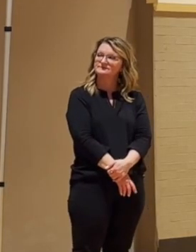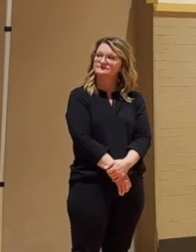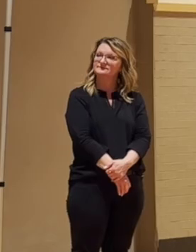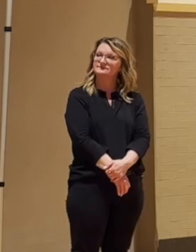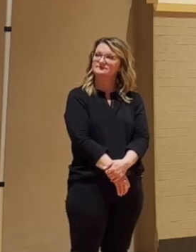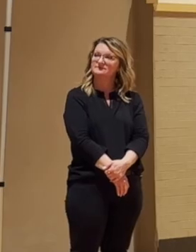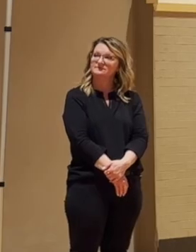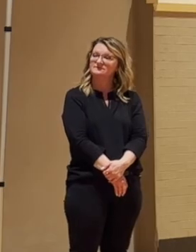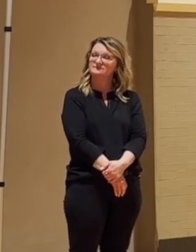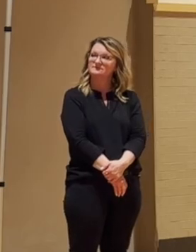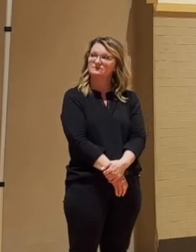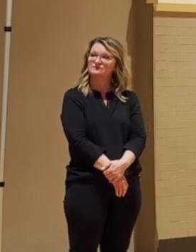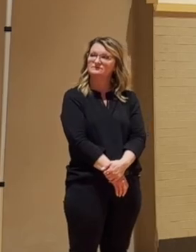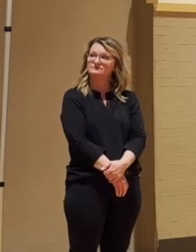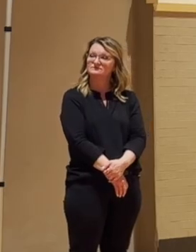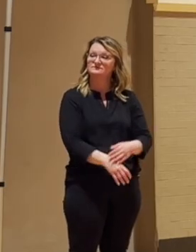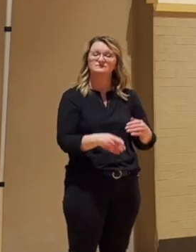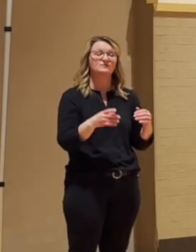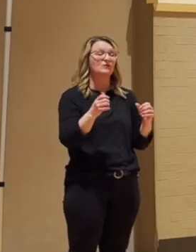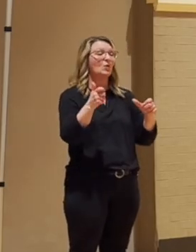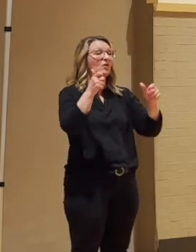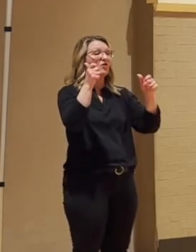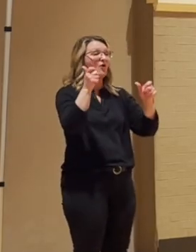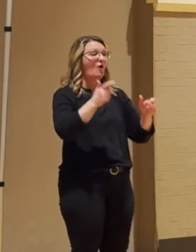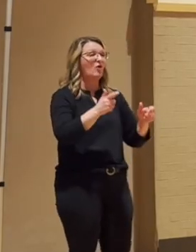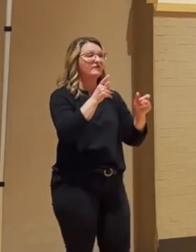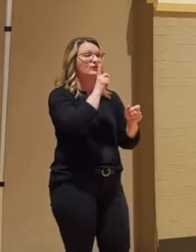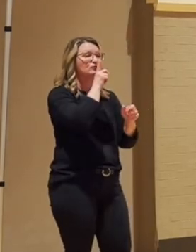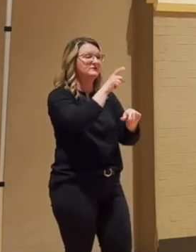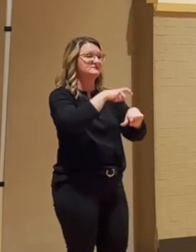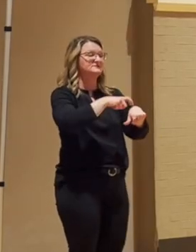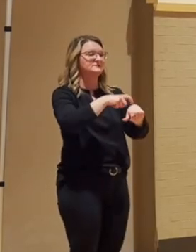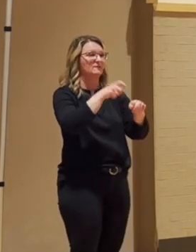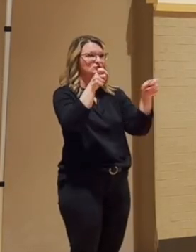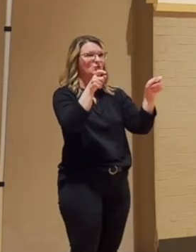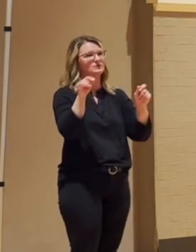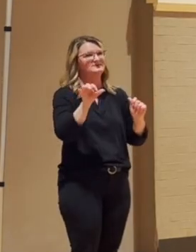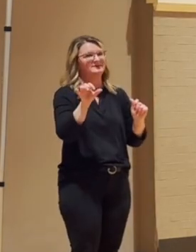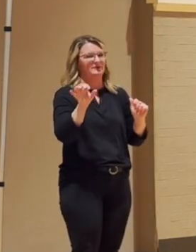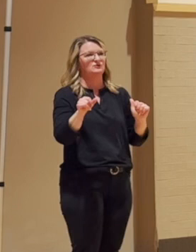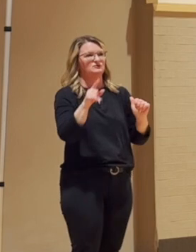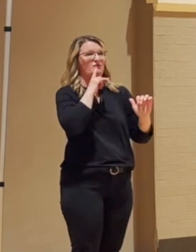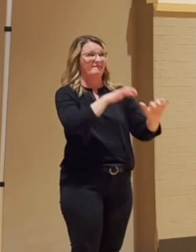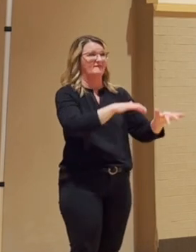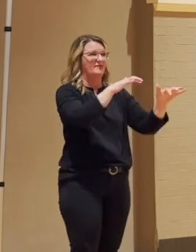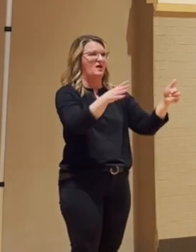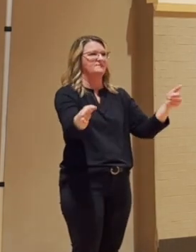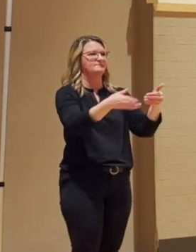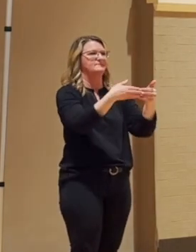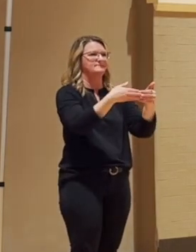right, so that's with all of our real-time control. They are pretty similar, but that is the process.